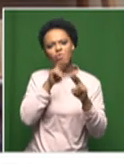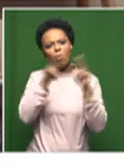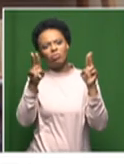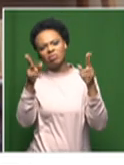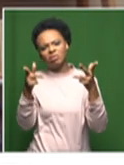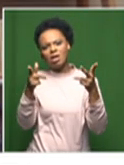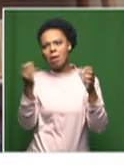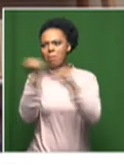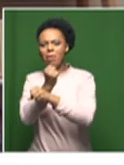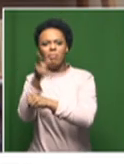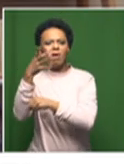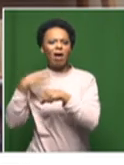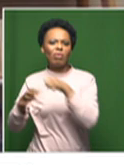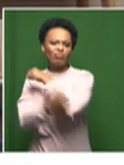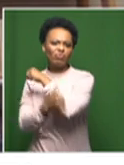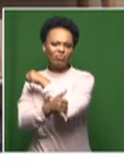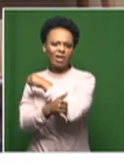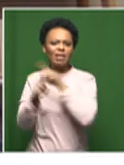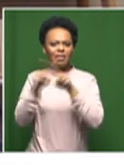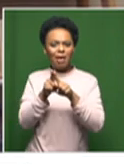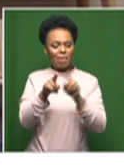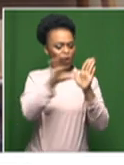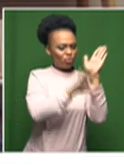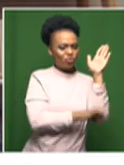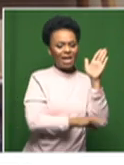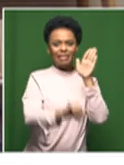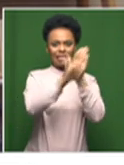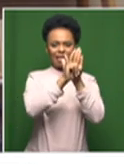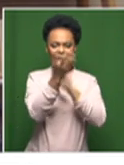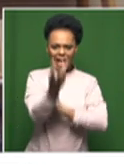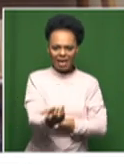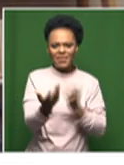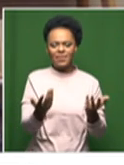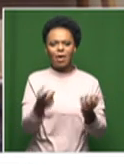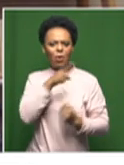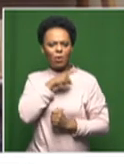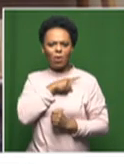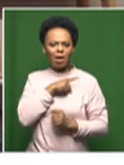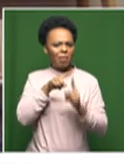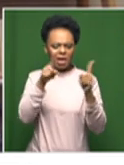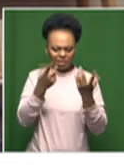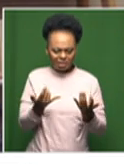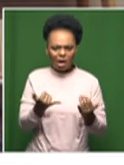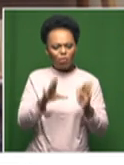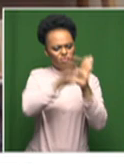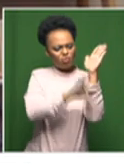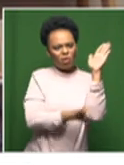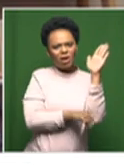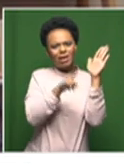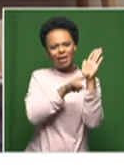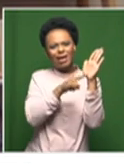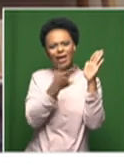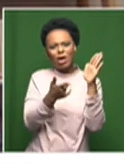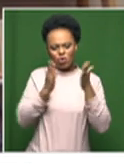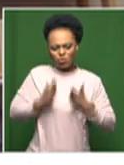have a big emphasis on human dignity in our constitution. And as we can see around us, we're really failing in actualizing that vision of human